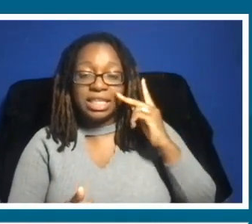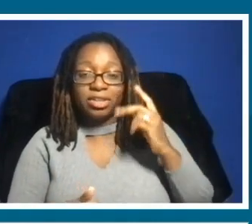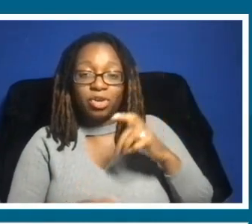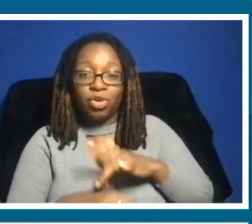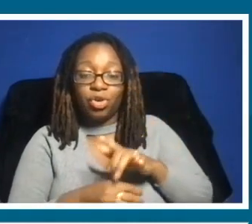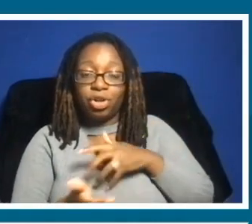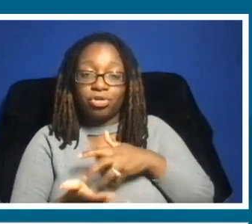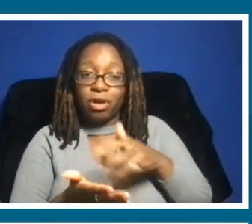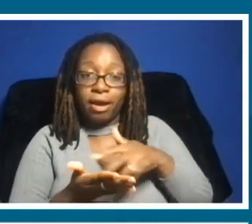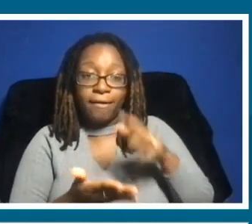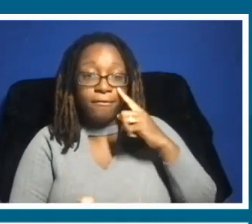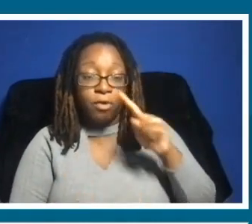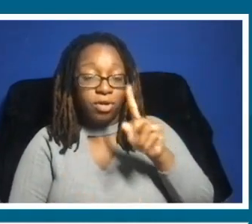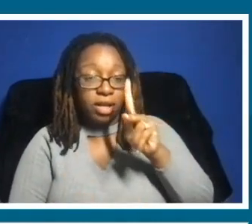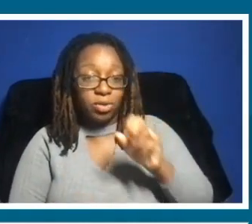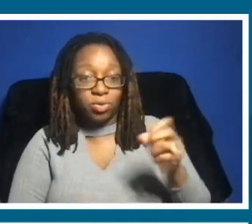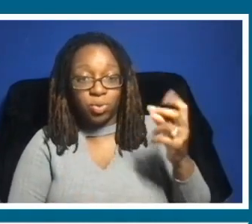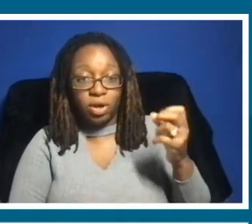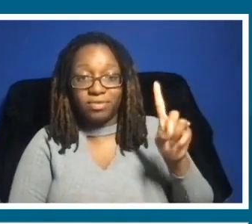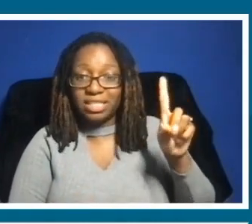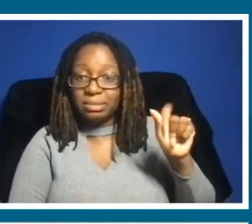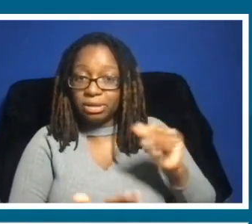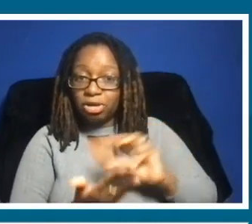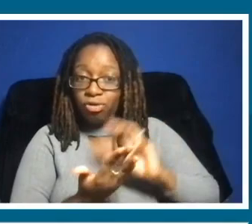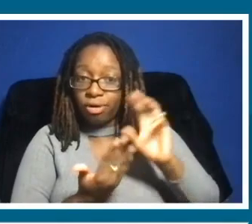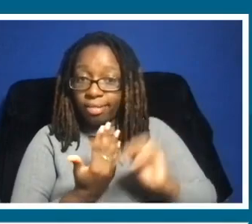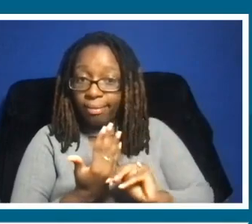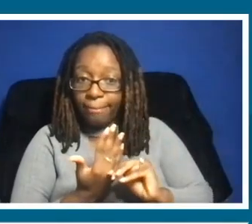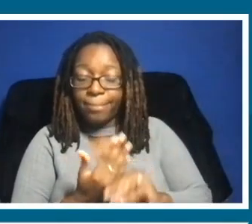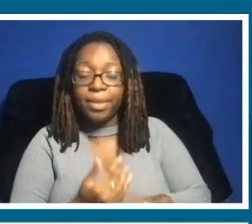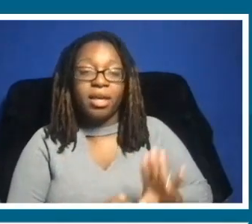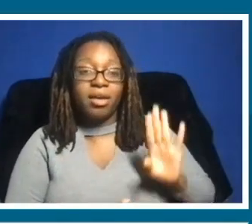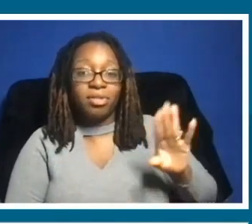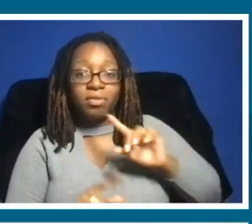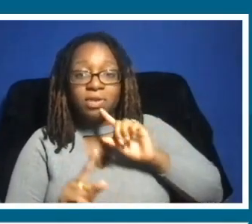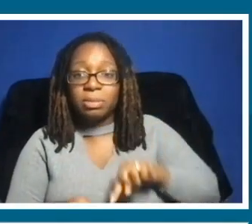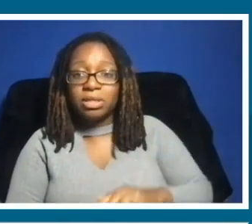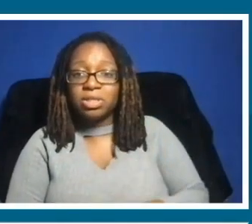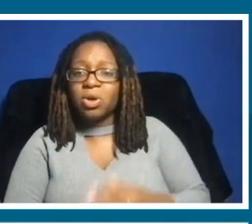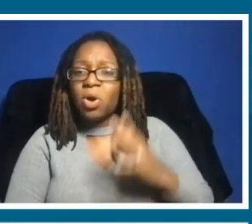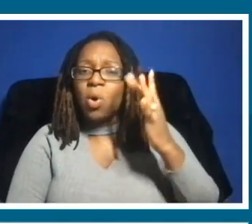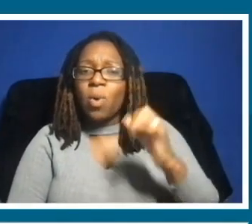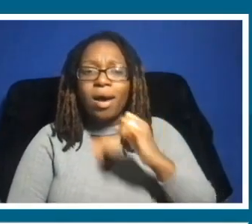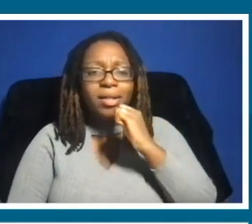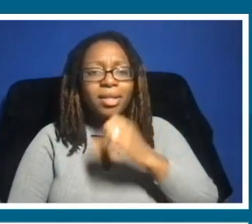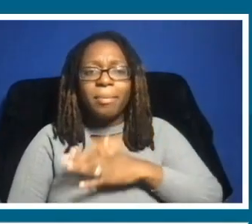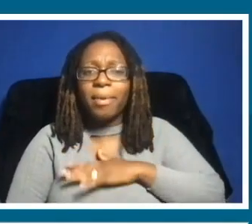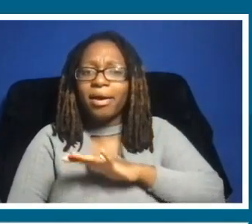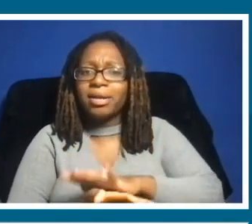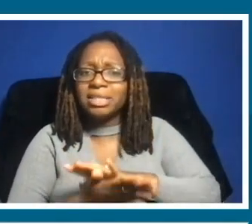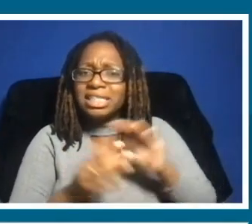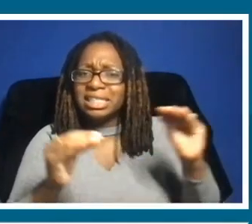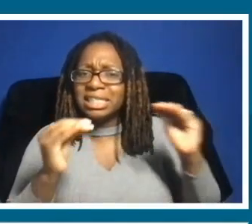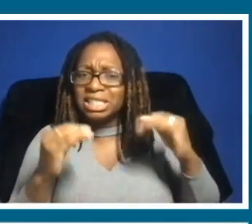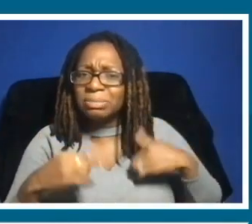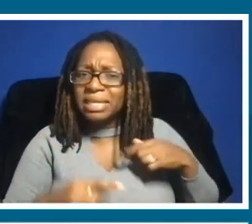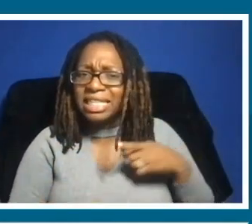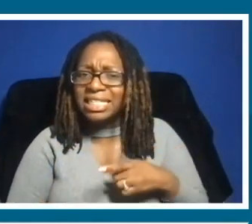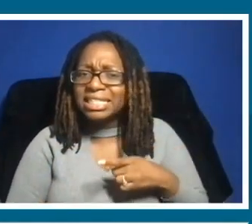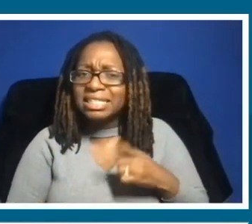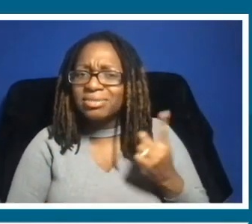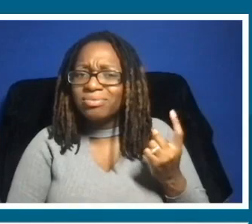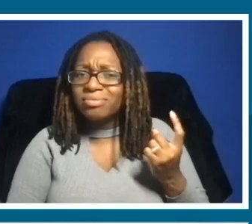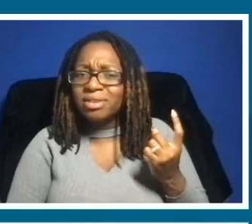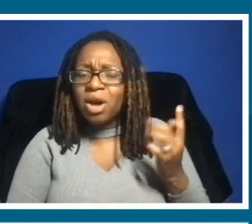through 12 disability curriculum, and their response was, "Why didn't my school teach me this?" So in